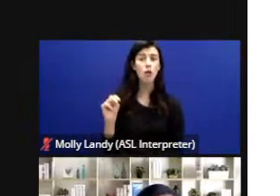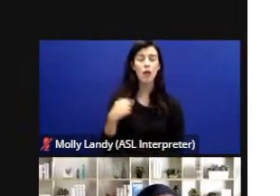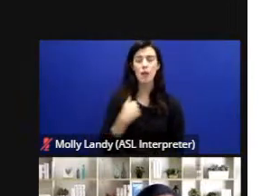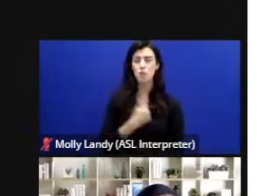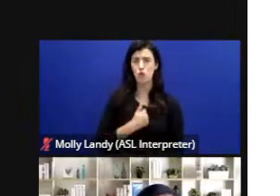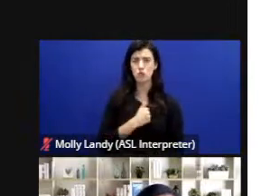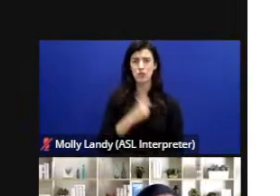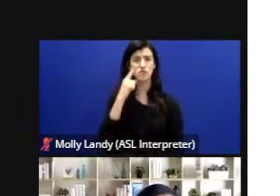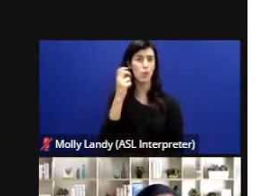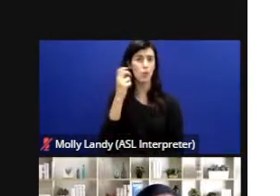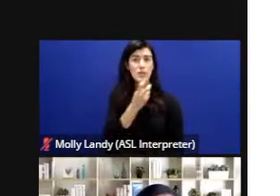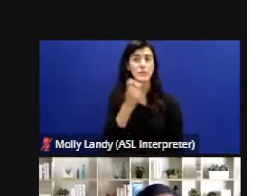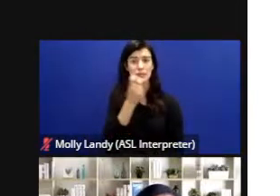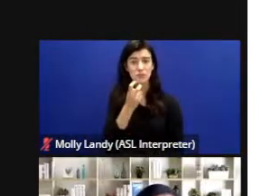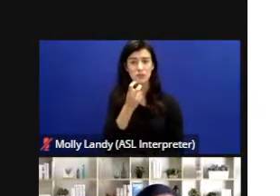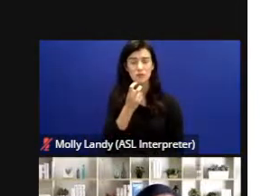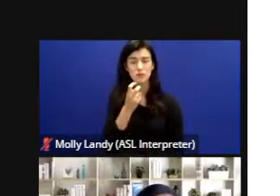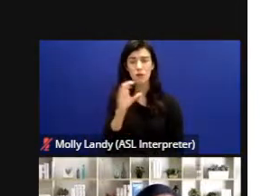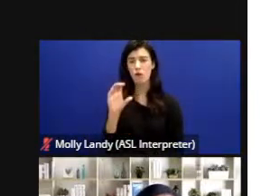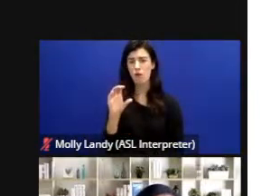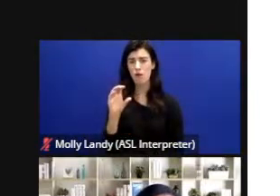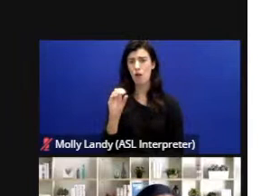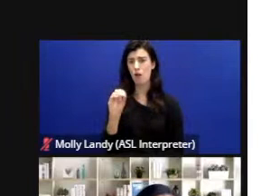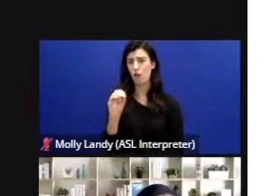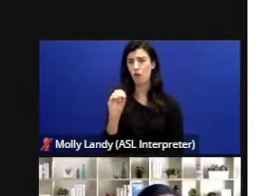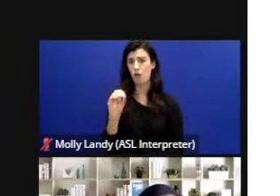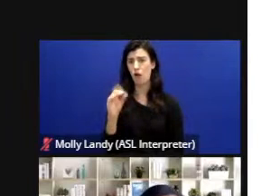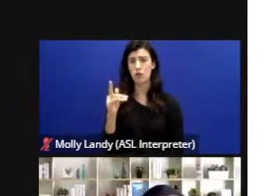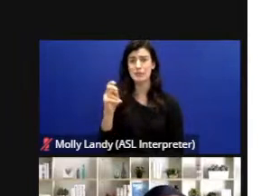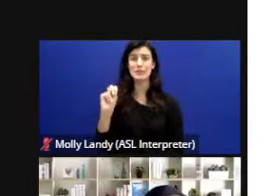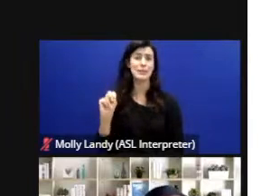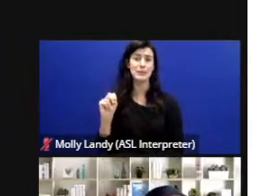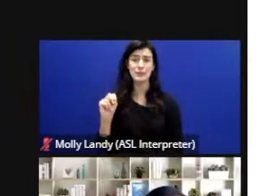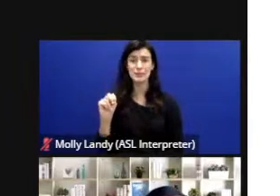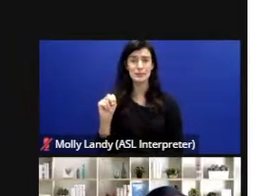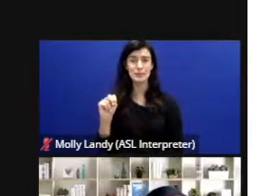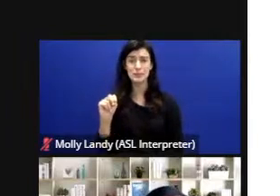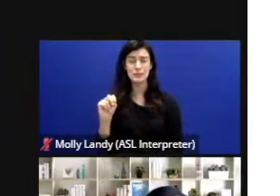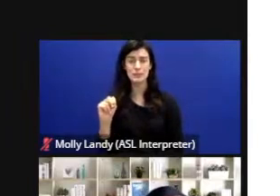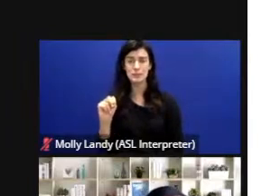the pronunciation. Coctiston.